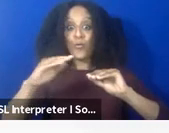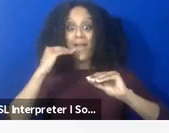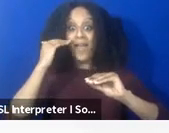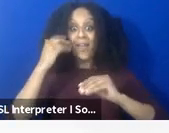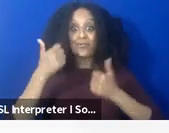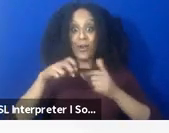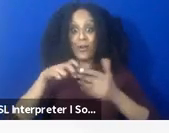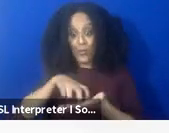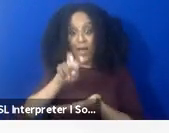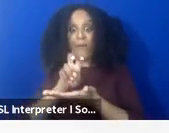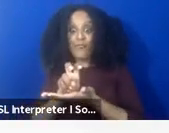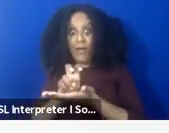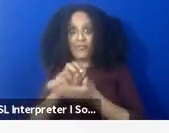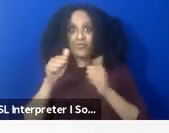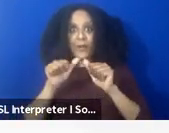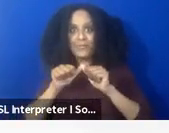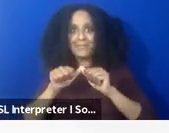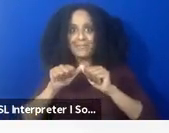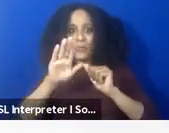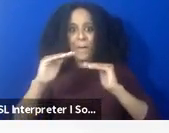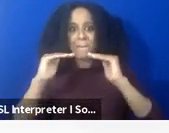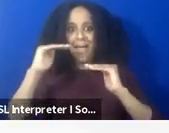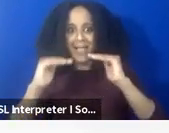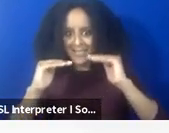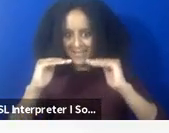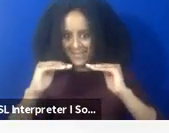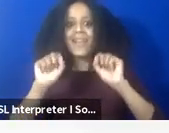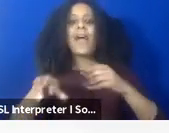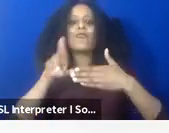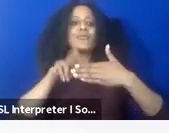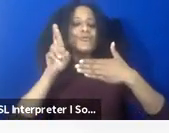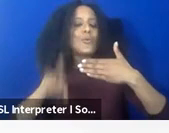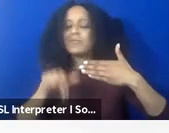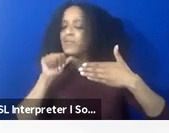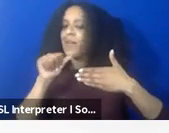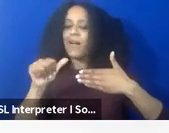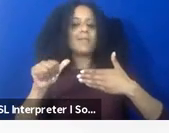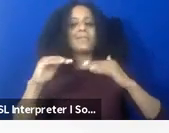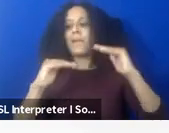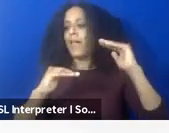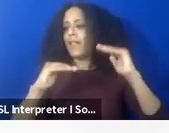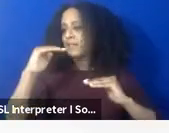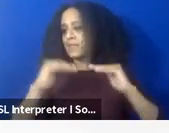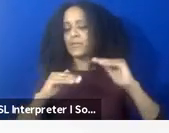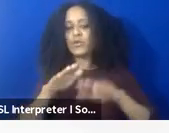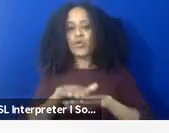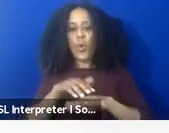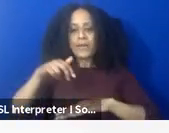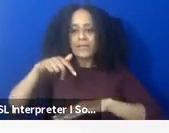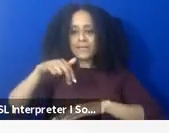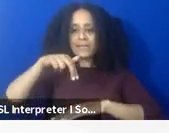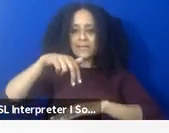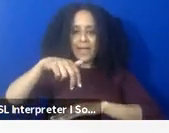maintain our balance. So a vestibular impairment can no doubt result in imbalance, longer, slower steps, abnormal